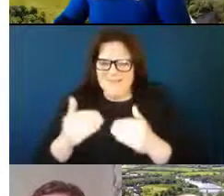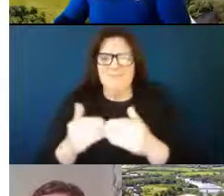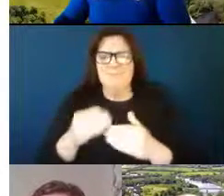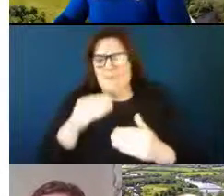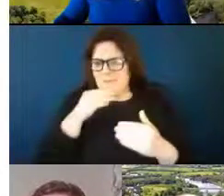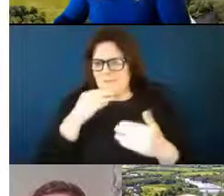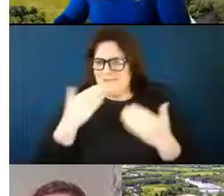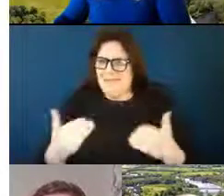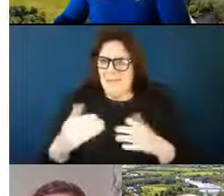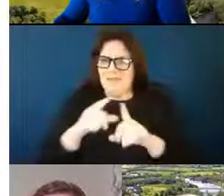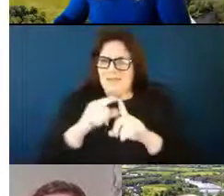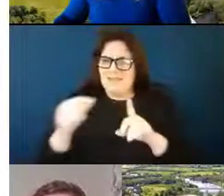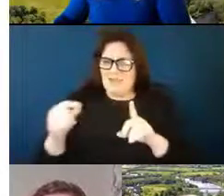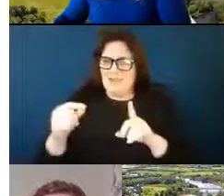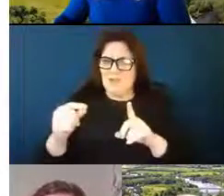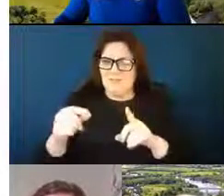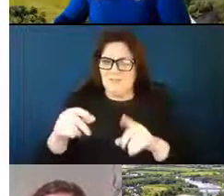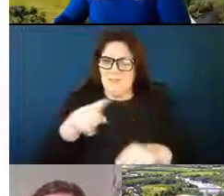engaged with the digital badge.